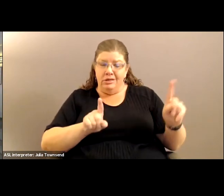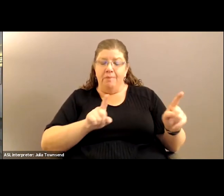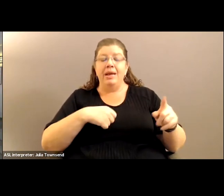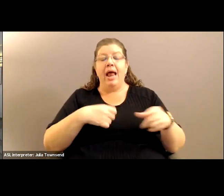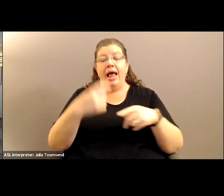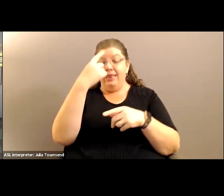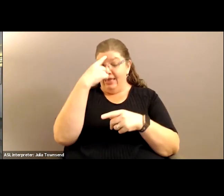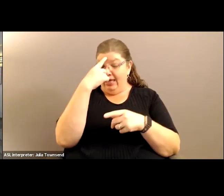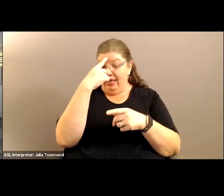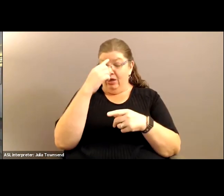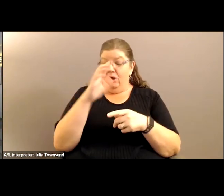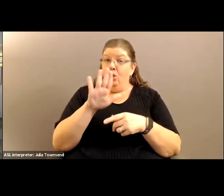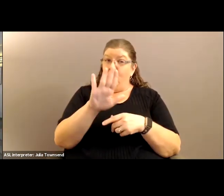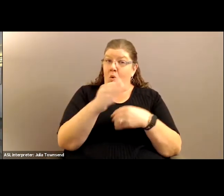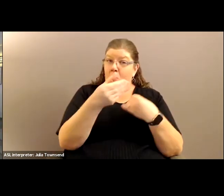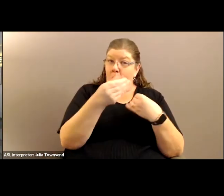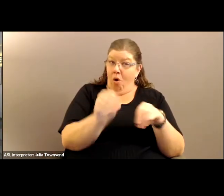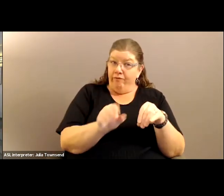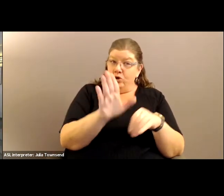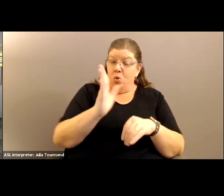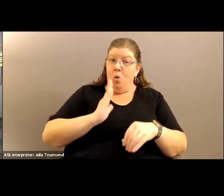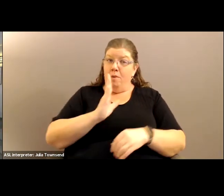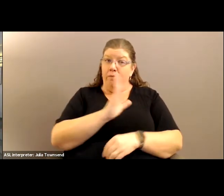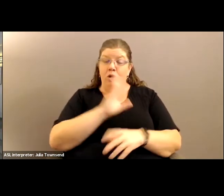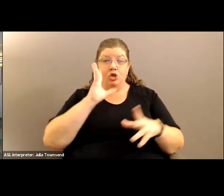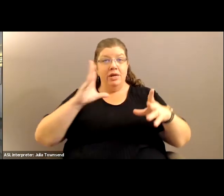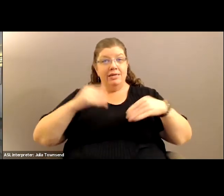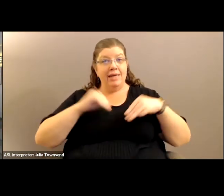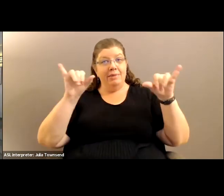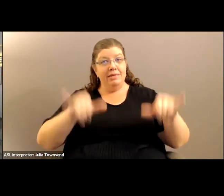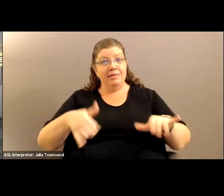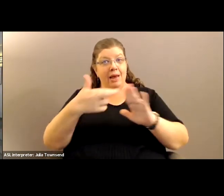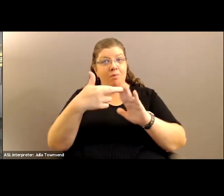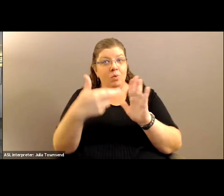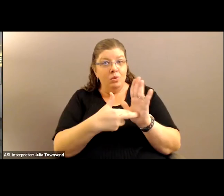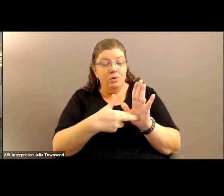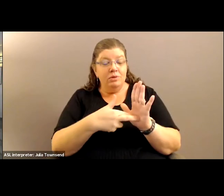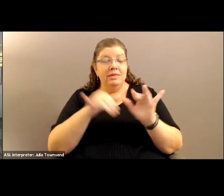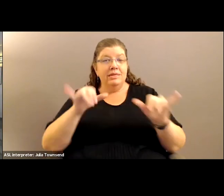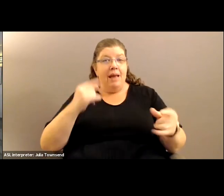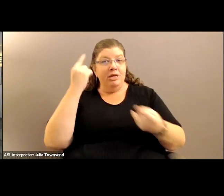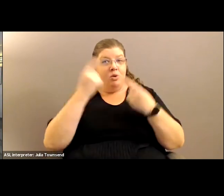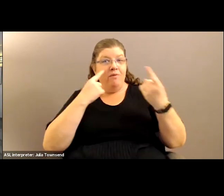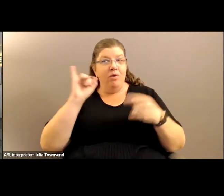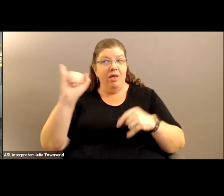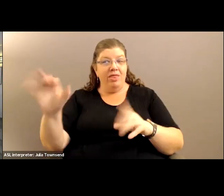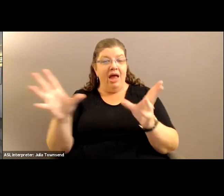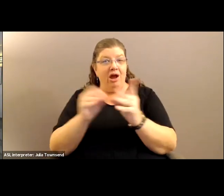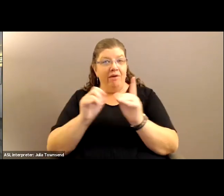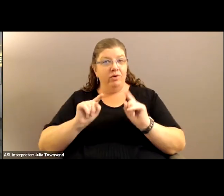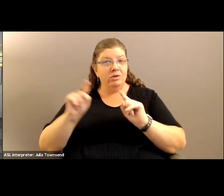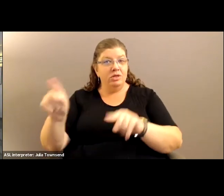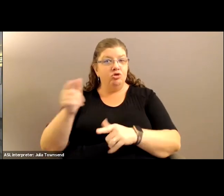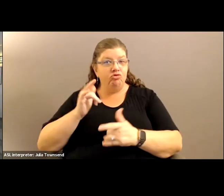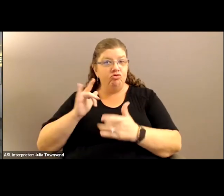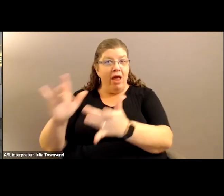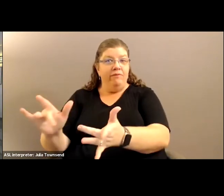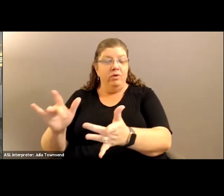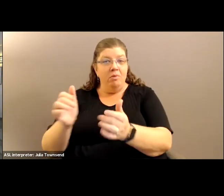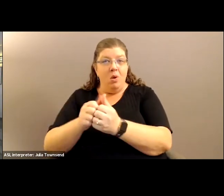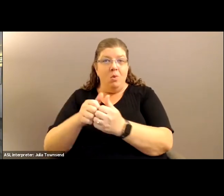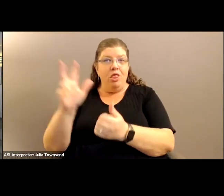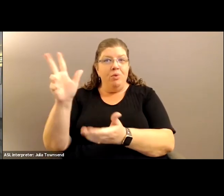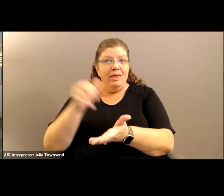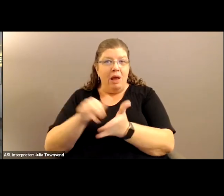that your office and your your board should accept the same things in consideration of this conference and the approval to travel and be with 3